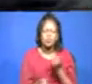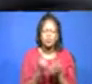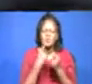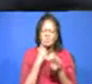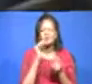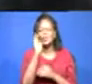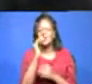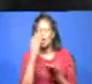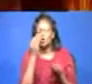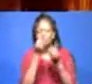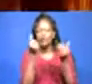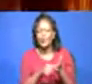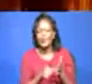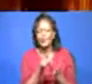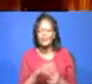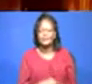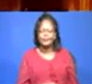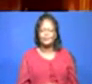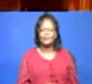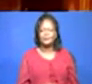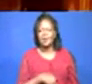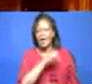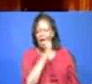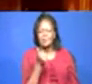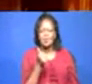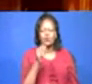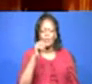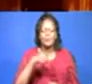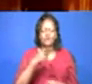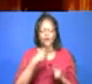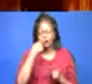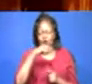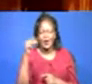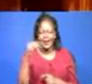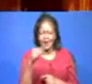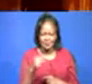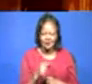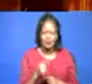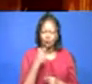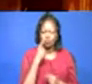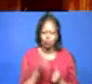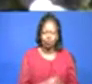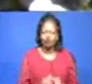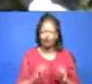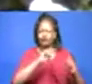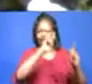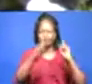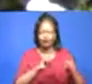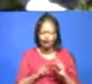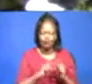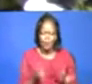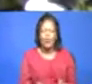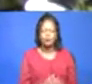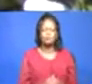swali hilo. Watatu walikuwa mbunge wa Garissa Eden Ndwale, ambaye pia alisailiwa kwa kina kuhusu wadhifa wa waziri wa